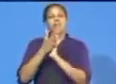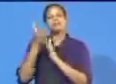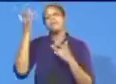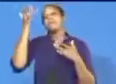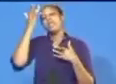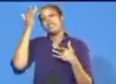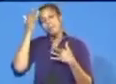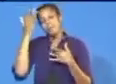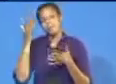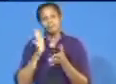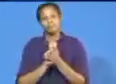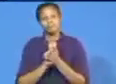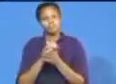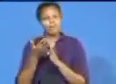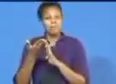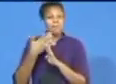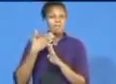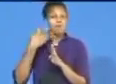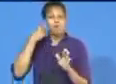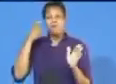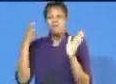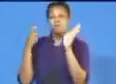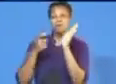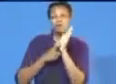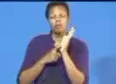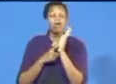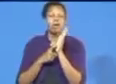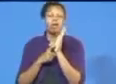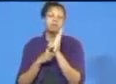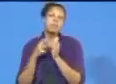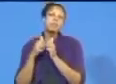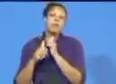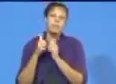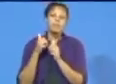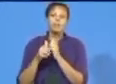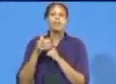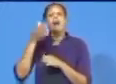Before he recognized his problem, God allowed